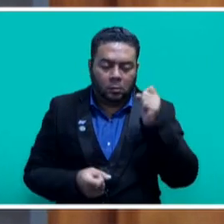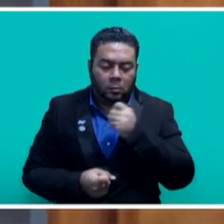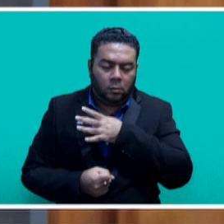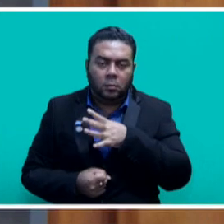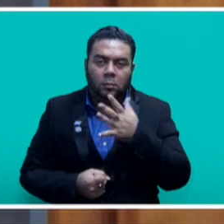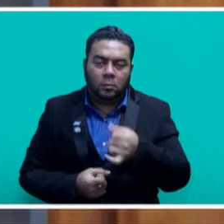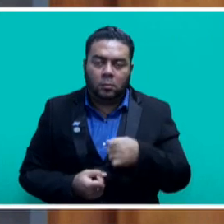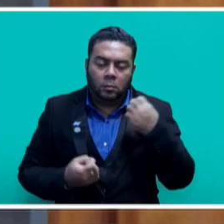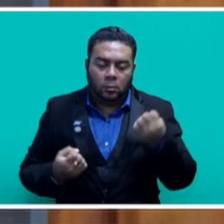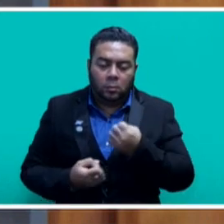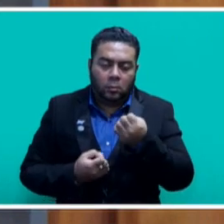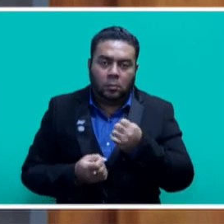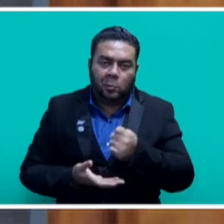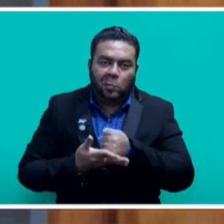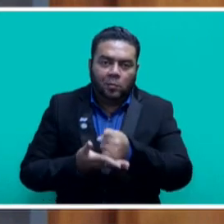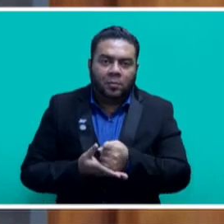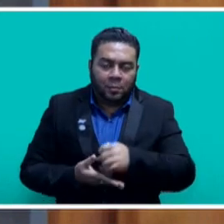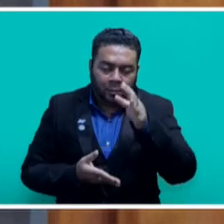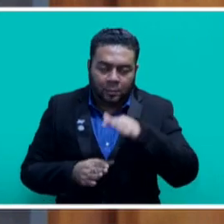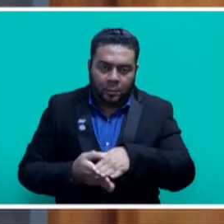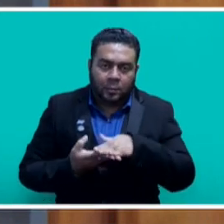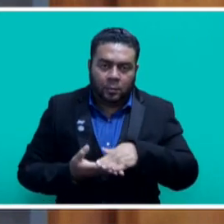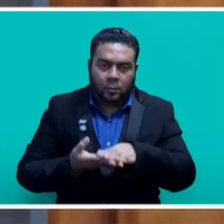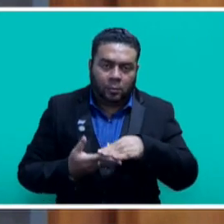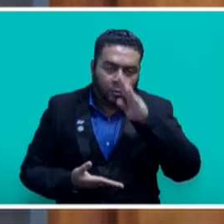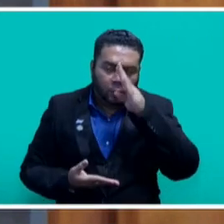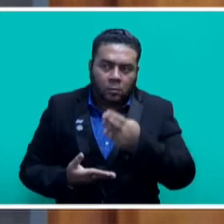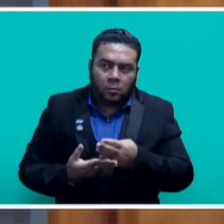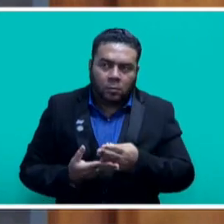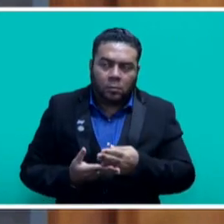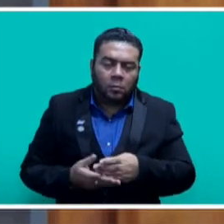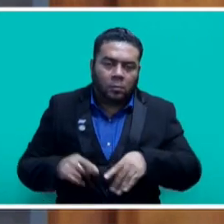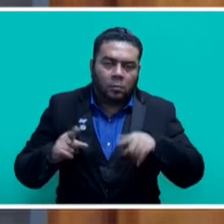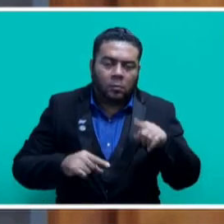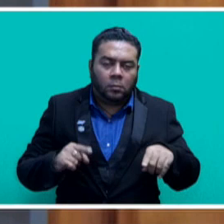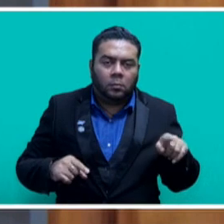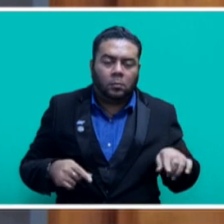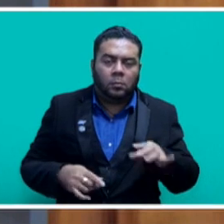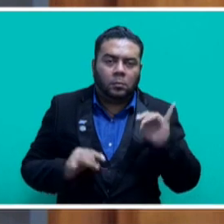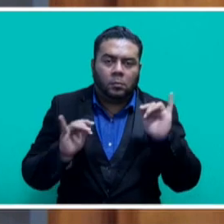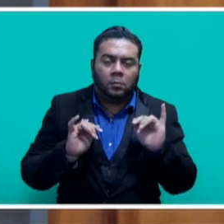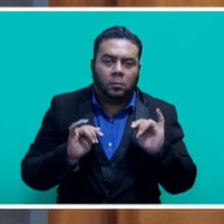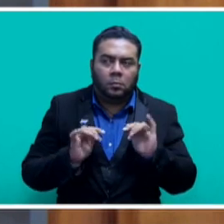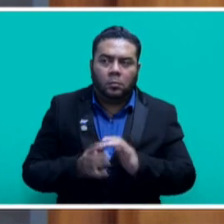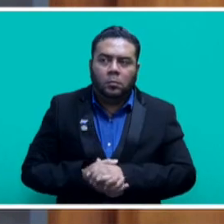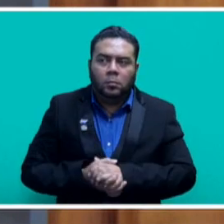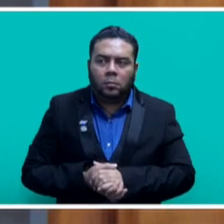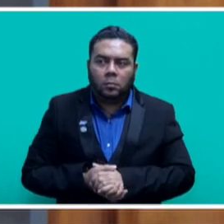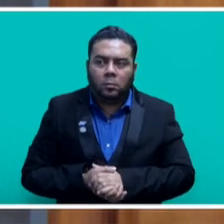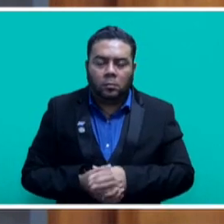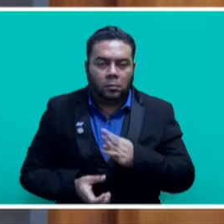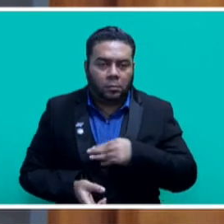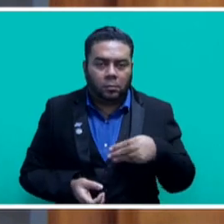emotional support and help students to deal with a range of issues. Mr. Speaker, sir, the